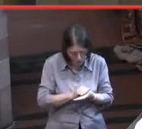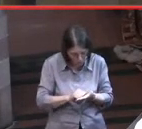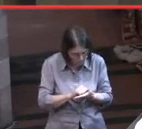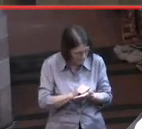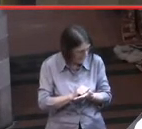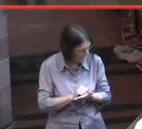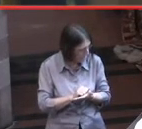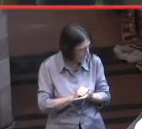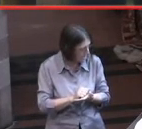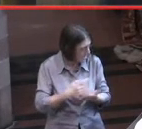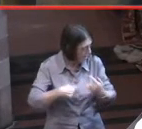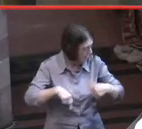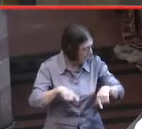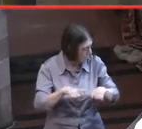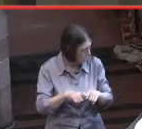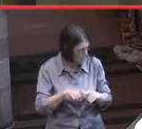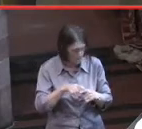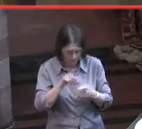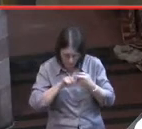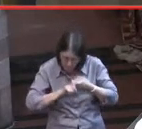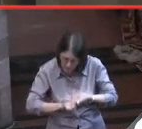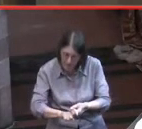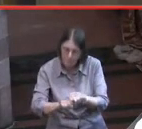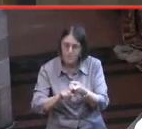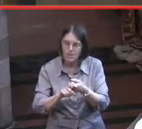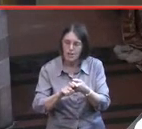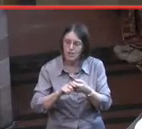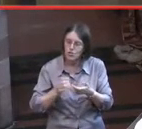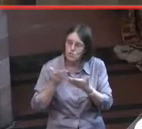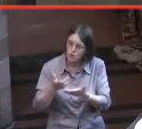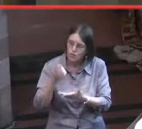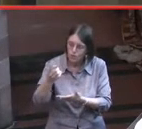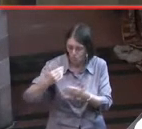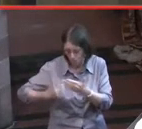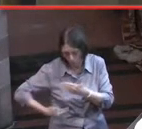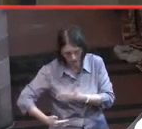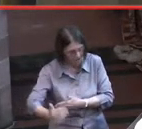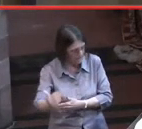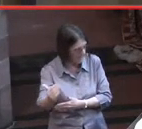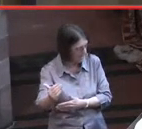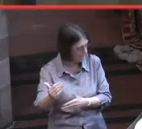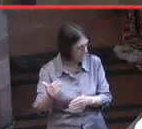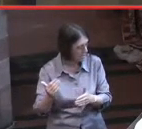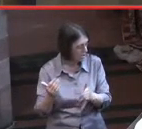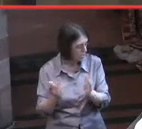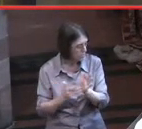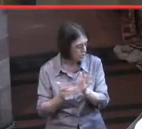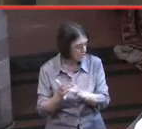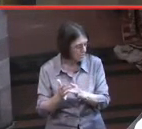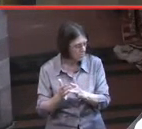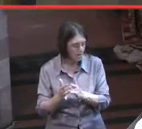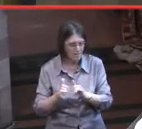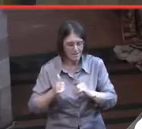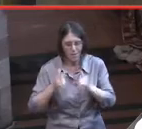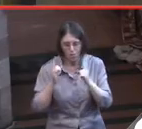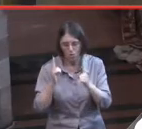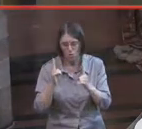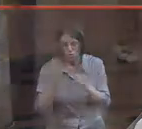gifts, that we may faithfully serve you all our days. Through Jesus Christ our